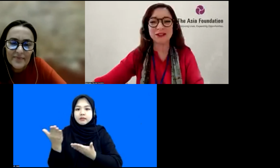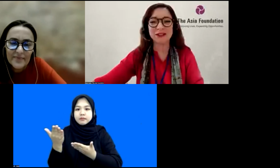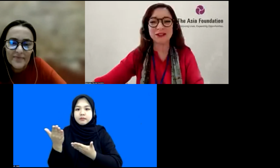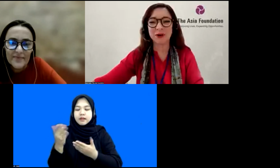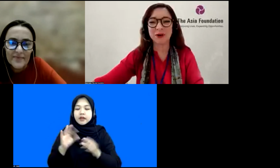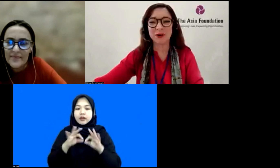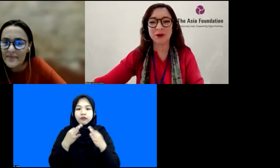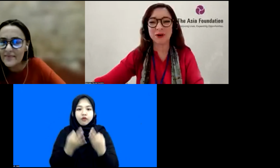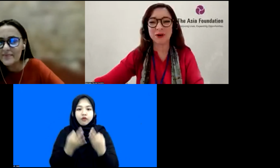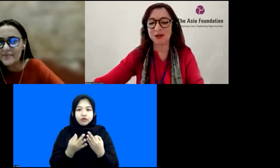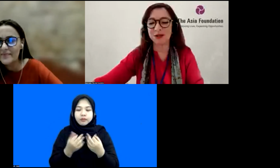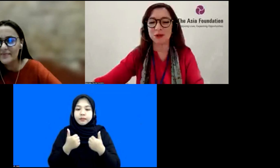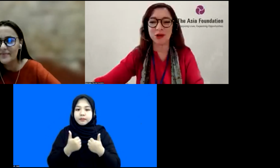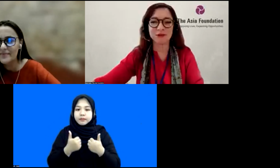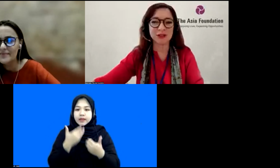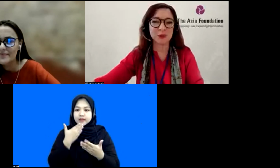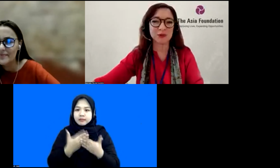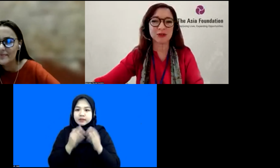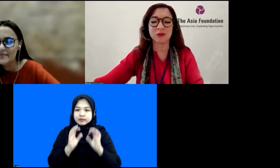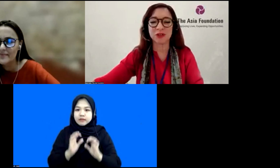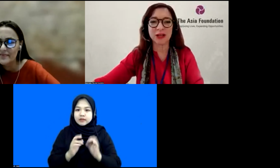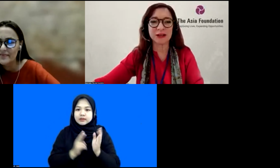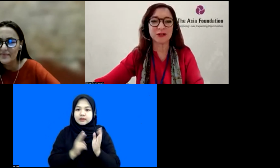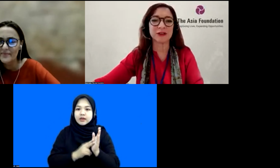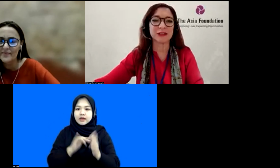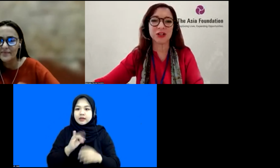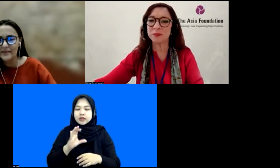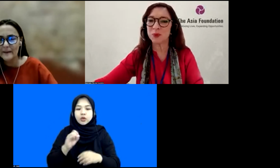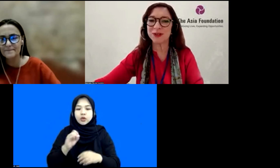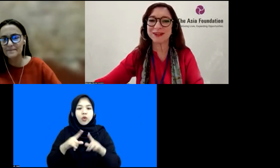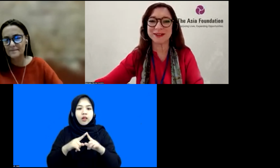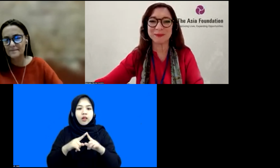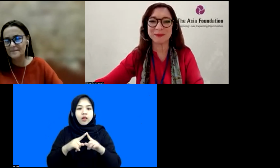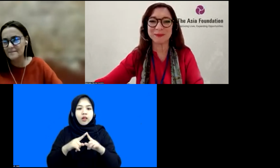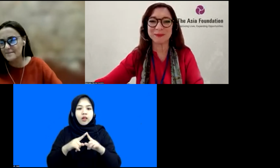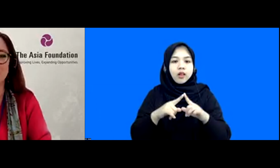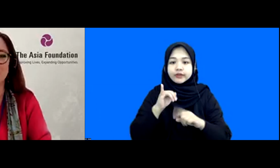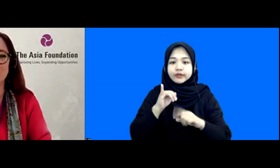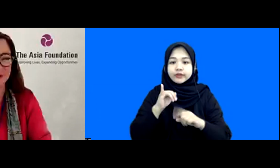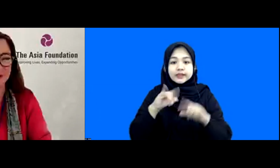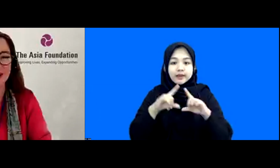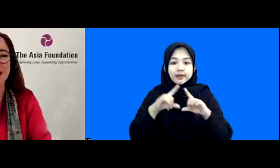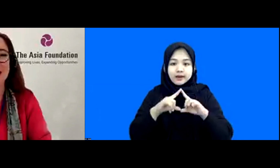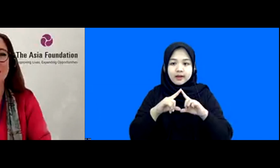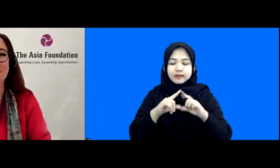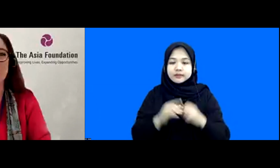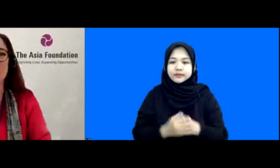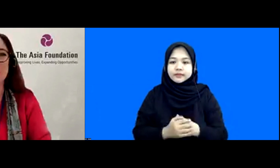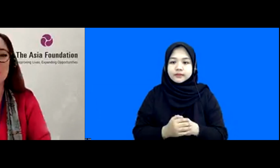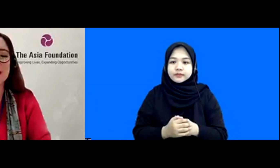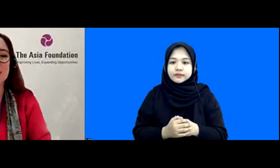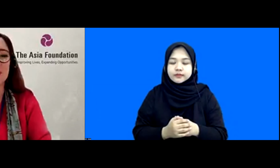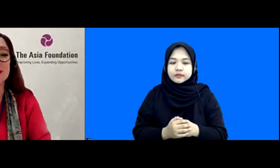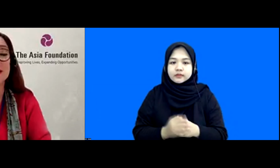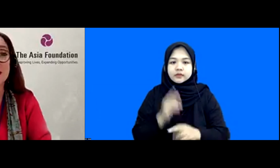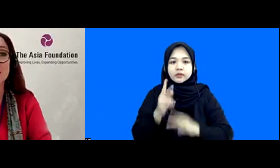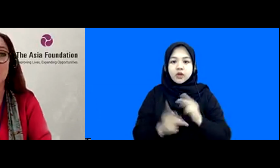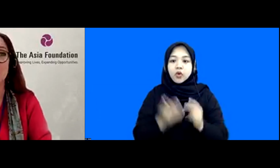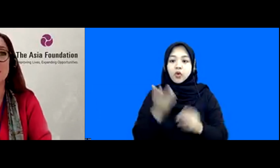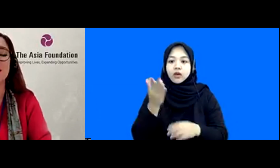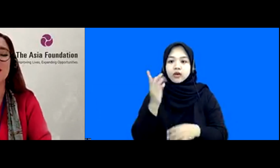of opportunities to engage with all of these speakers through the chat on the Jamboard. Please avail yourself. And now we are moving to our